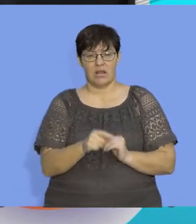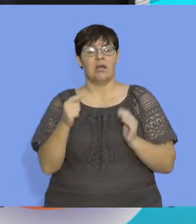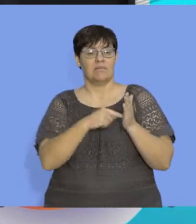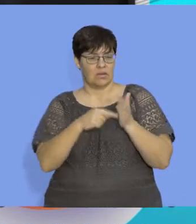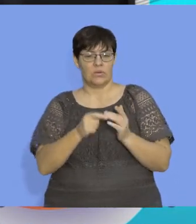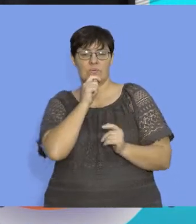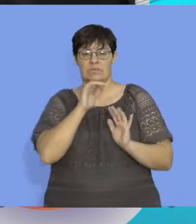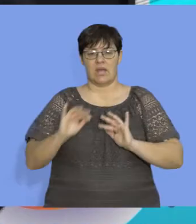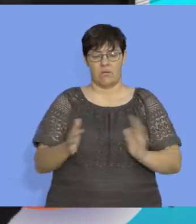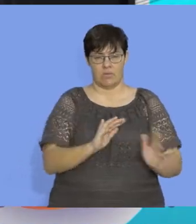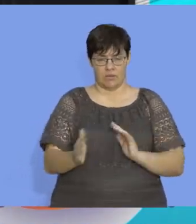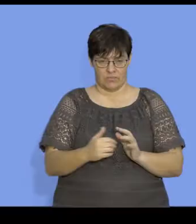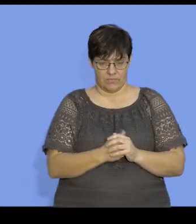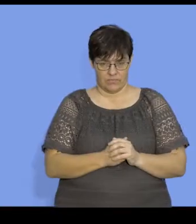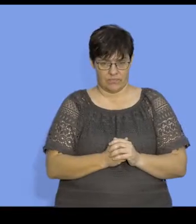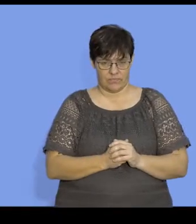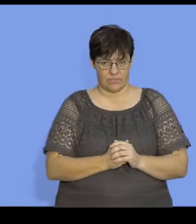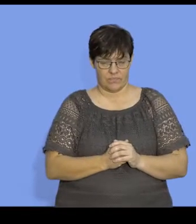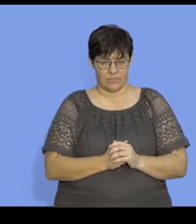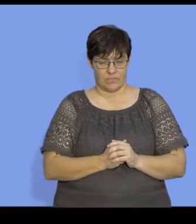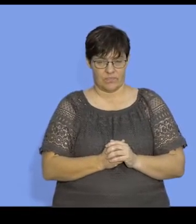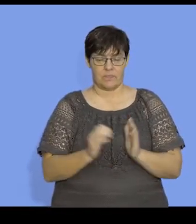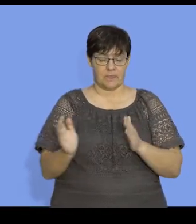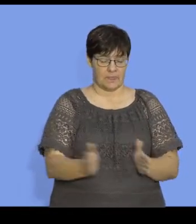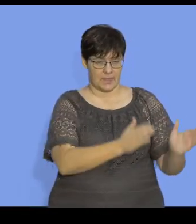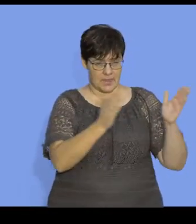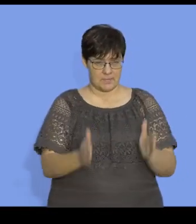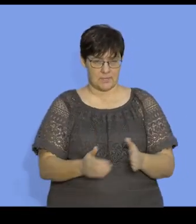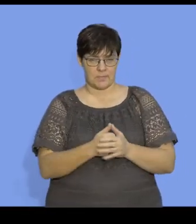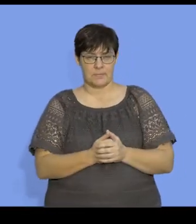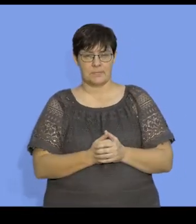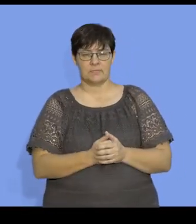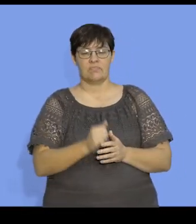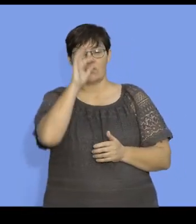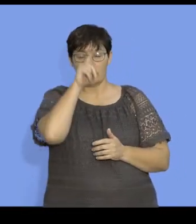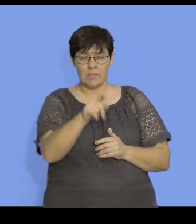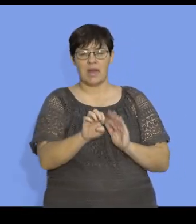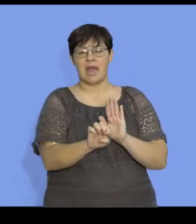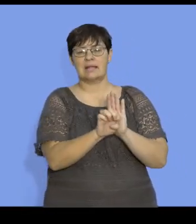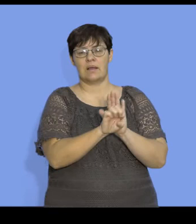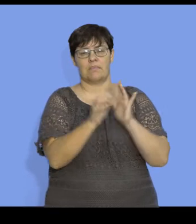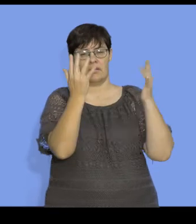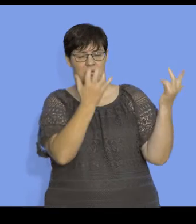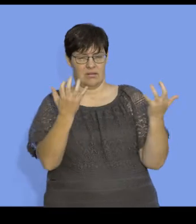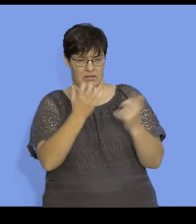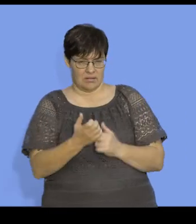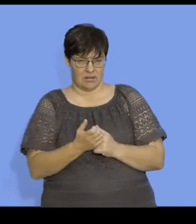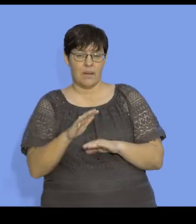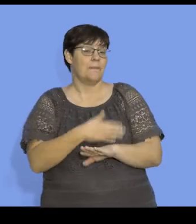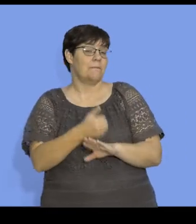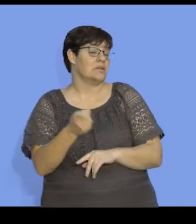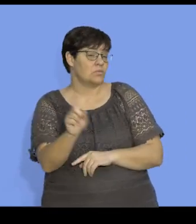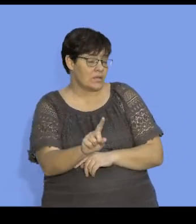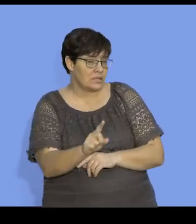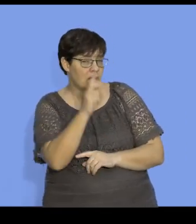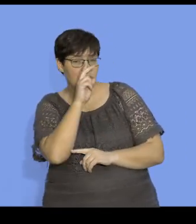use your calculator. Okay, let's move on. Remember, we're doing examples of calculations based